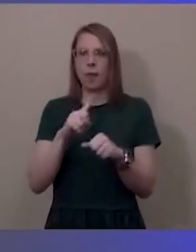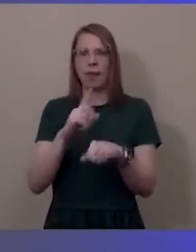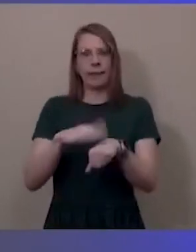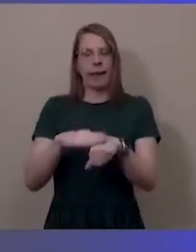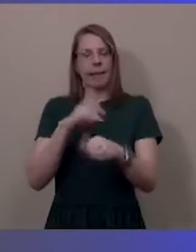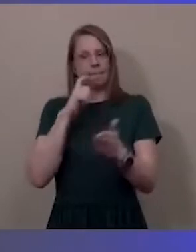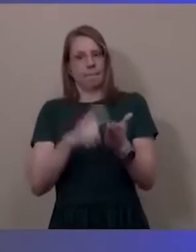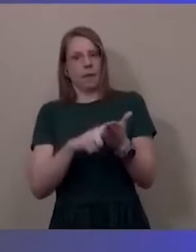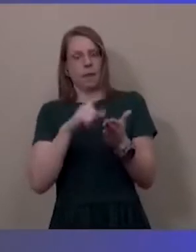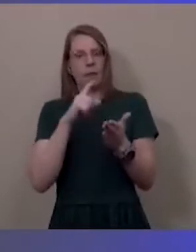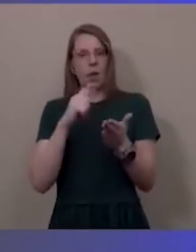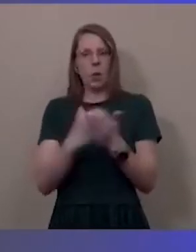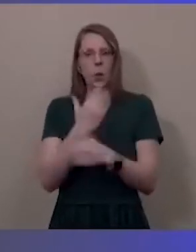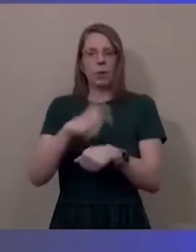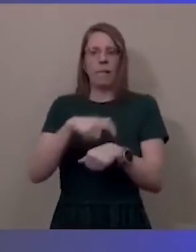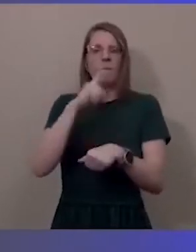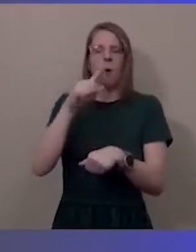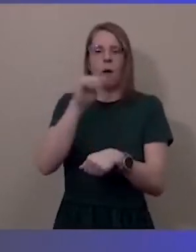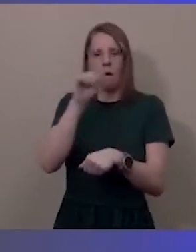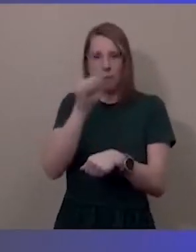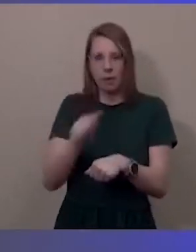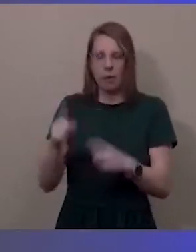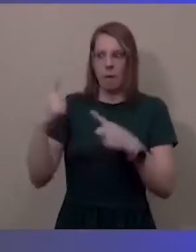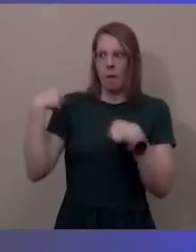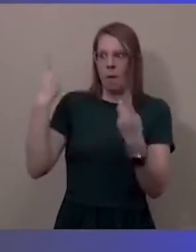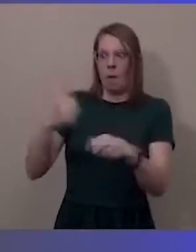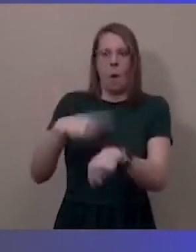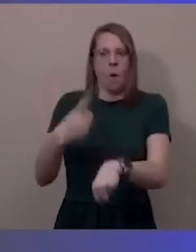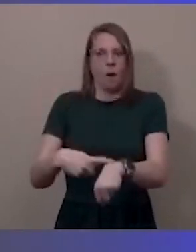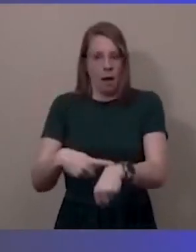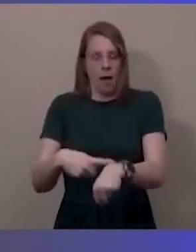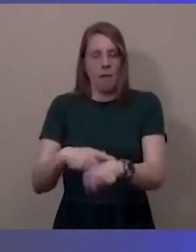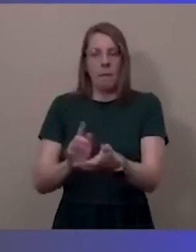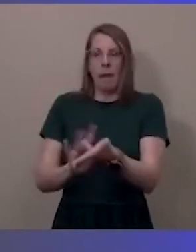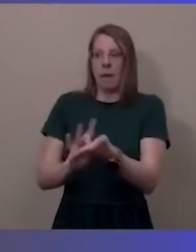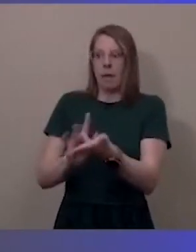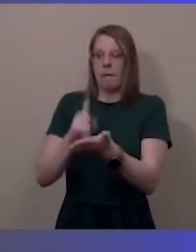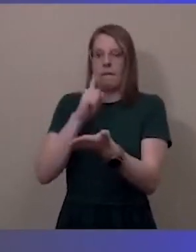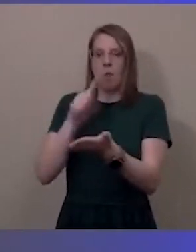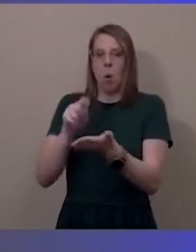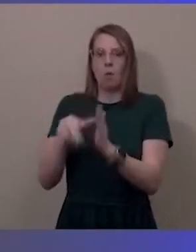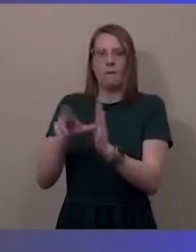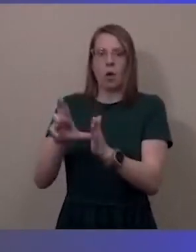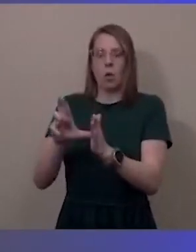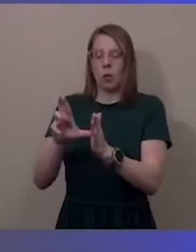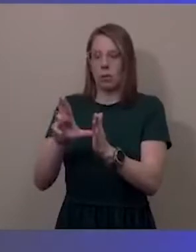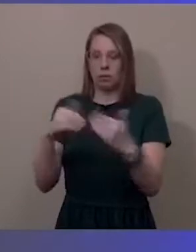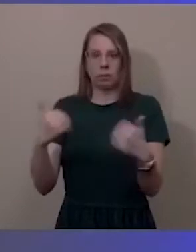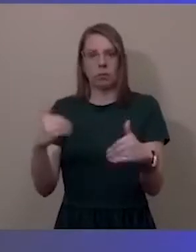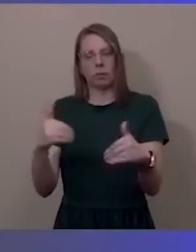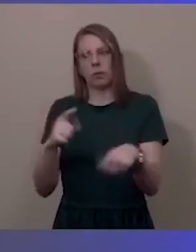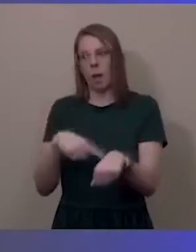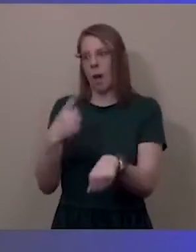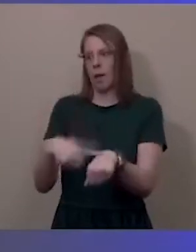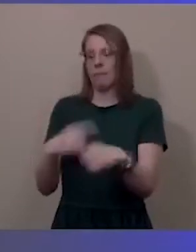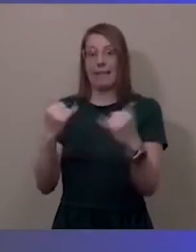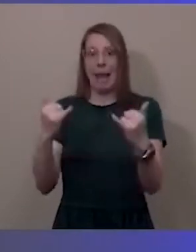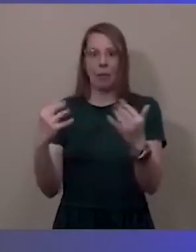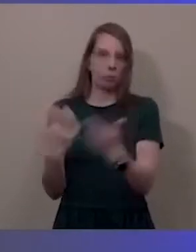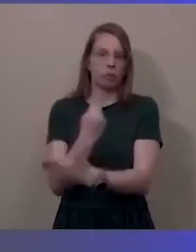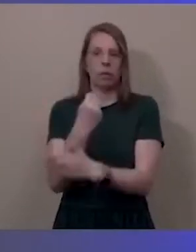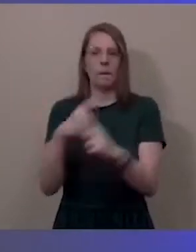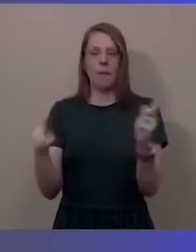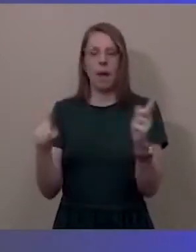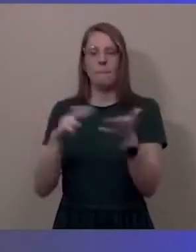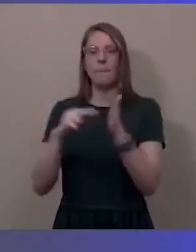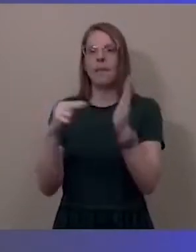time for Alzheimer's disease. It's been a long time since we've had a drug up for review. We have it now, but I think it's a sign of a lot